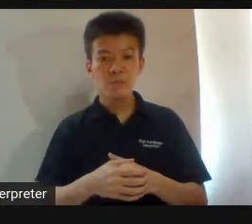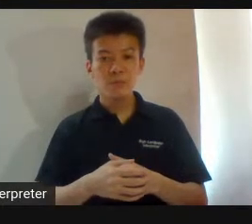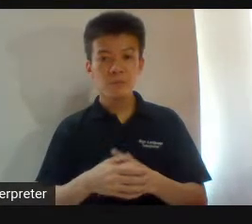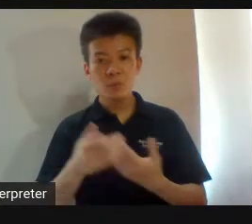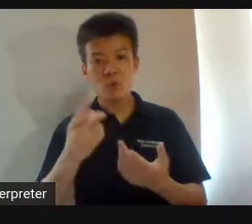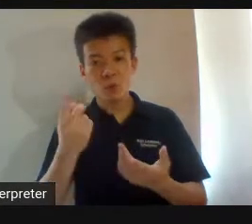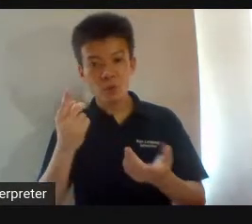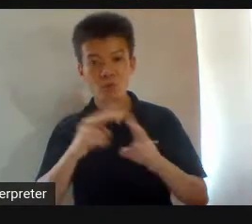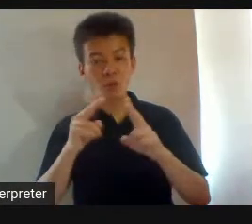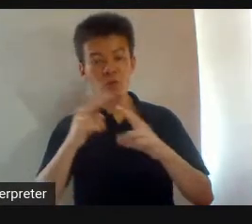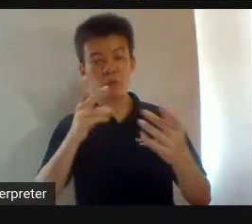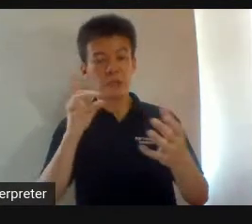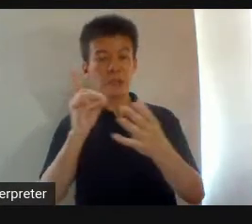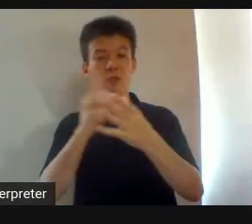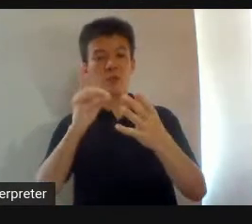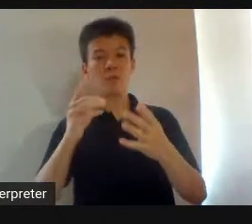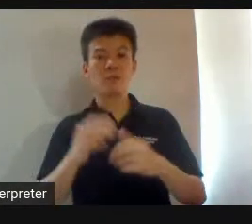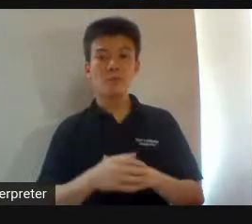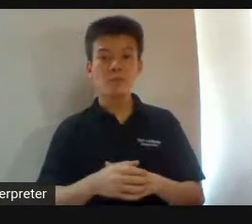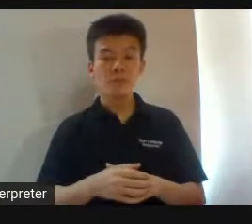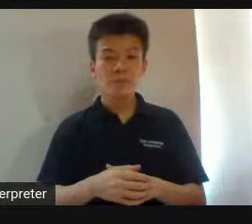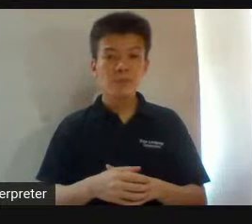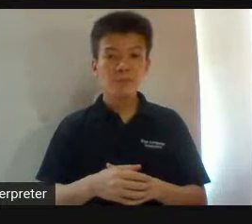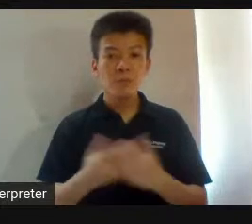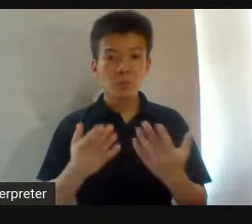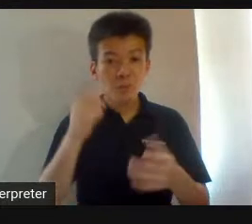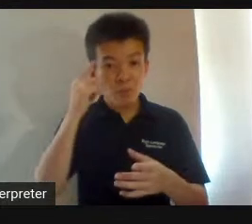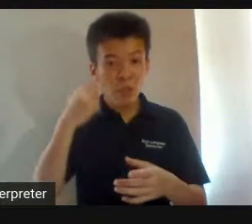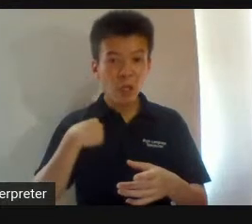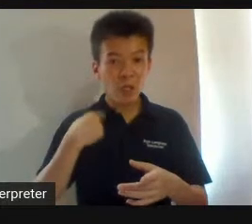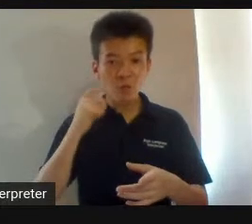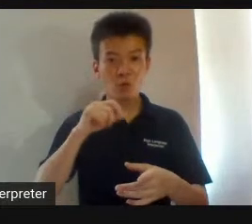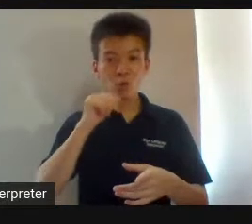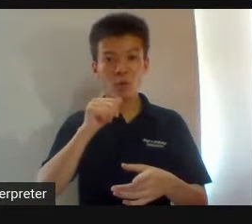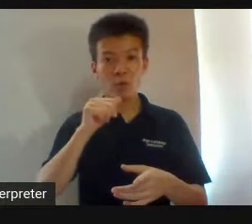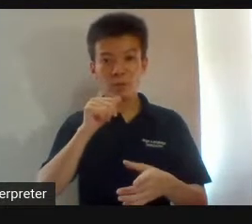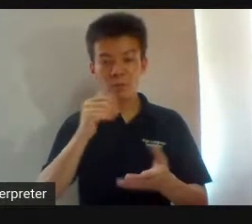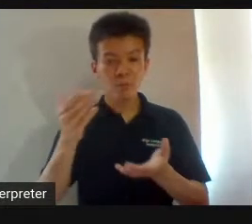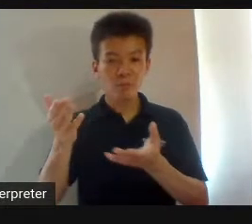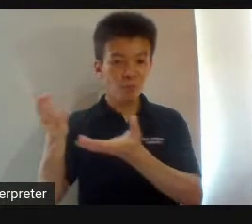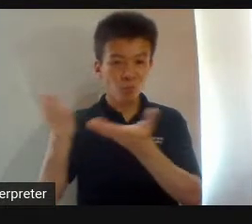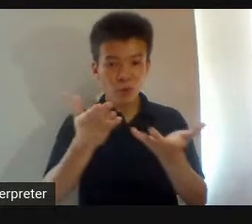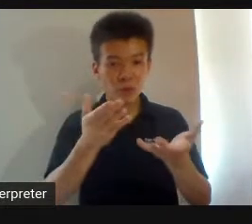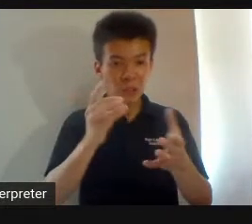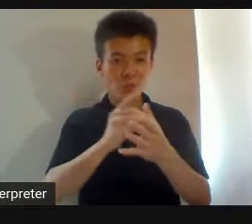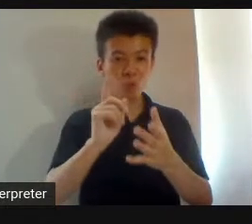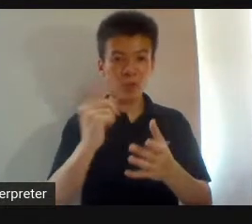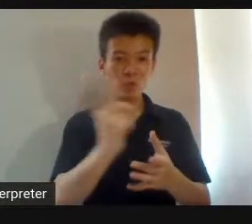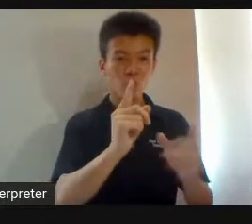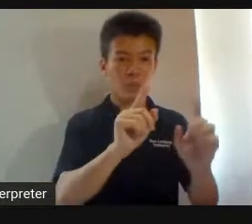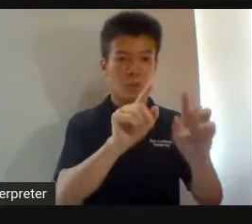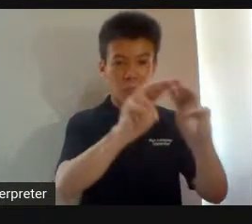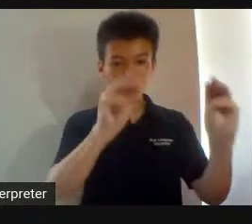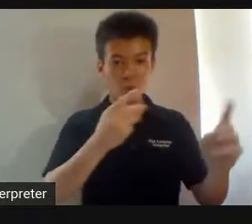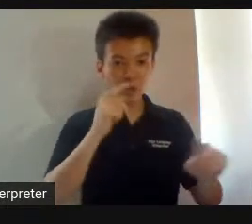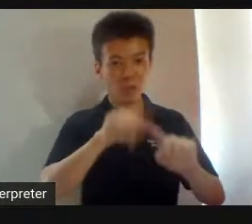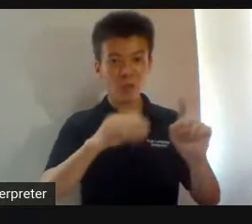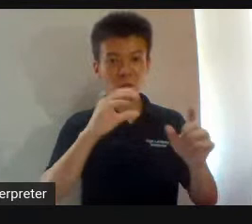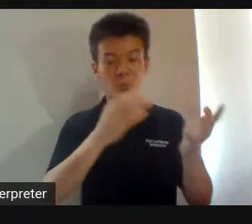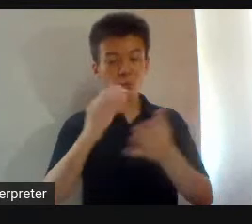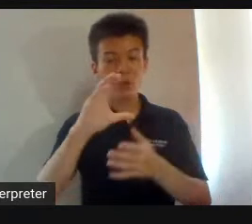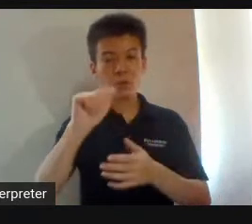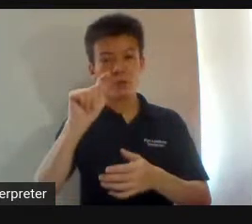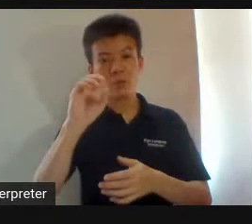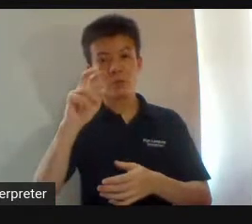is always very disruptive, we might think like, oh, I shouldn't bring the disruptive one to the museum, or I shouldn't bring the catatonic one